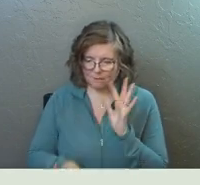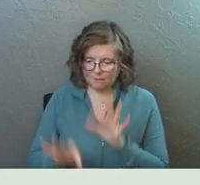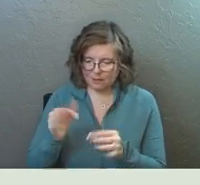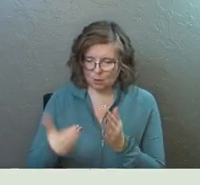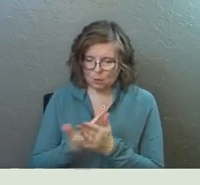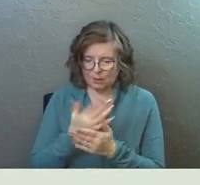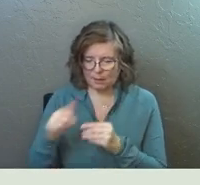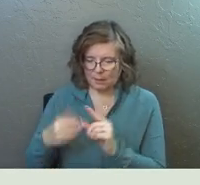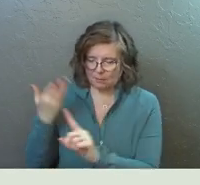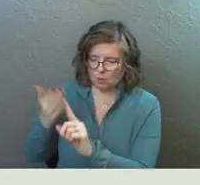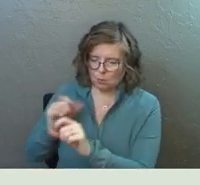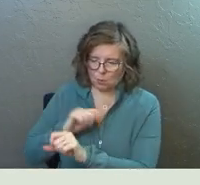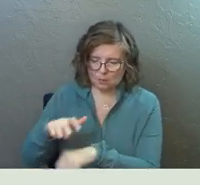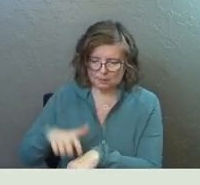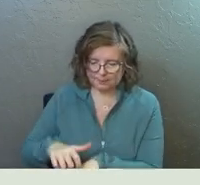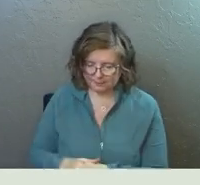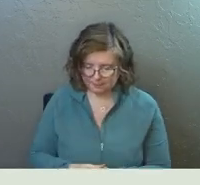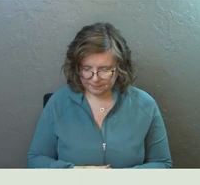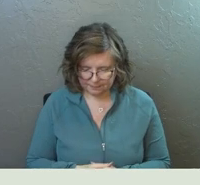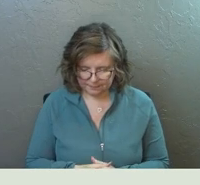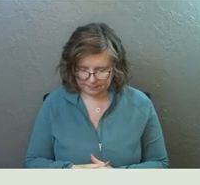out new things about you all the time.